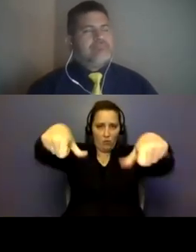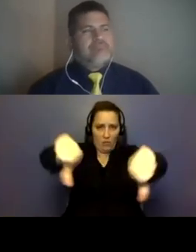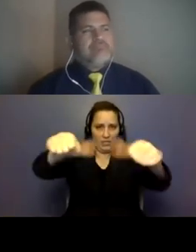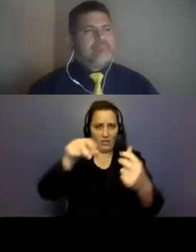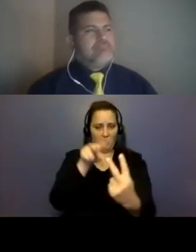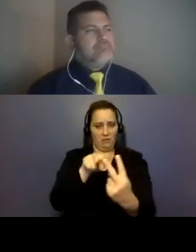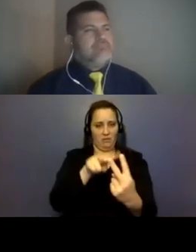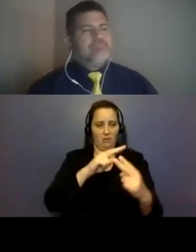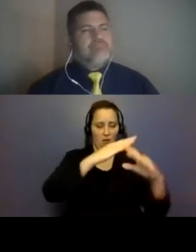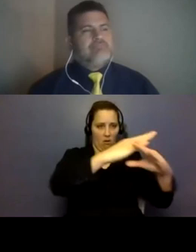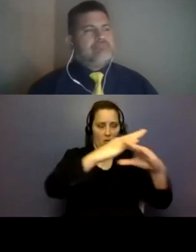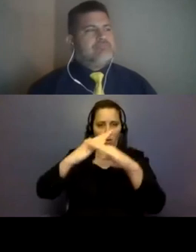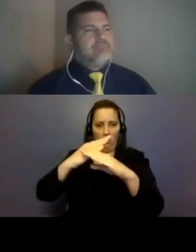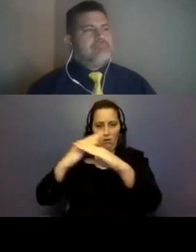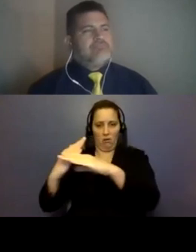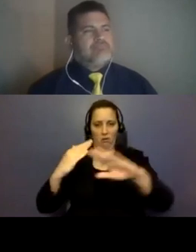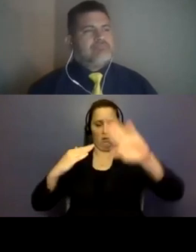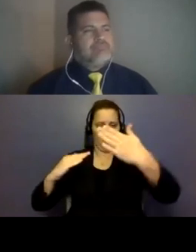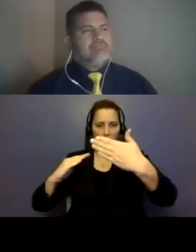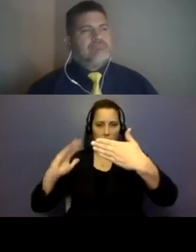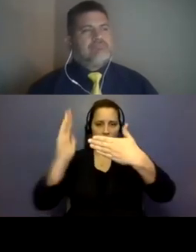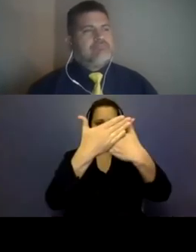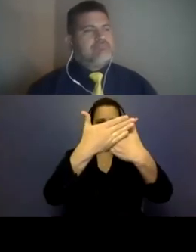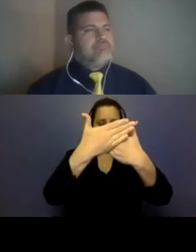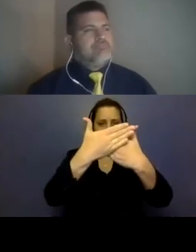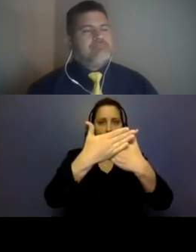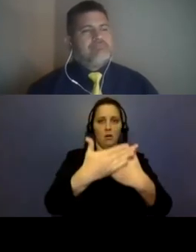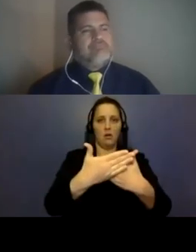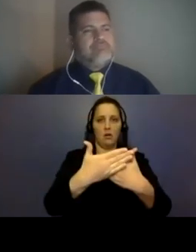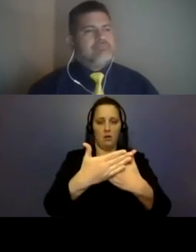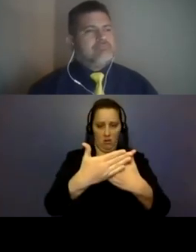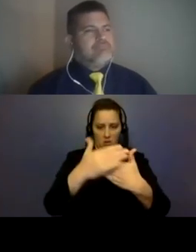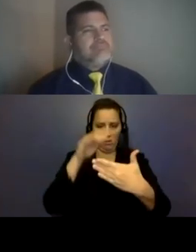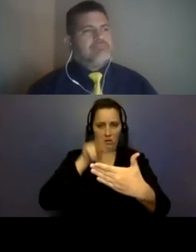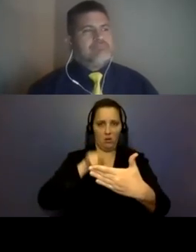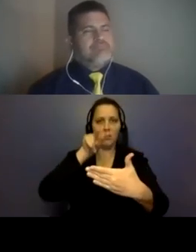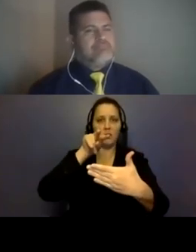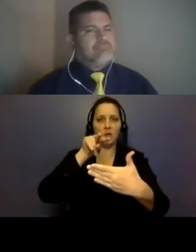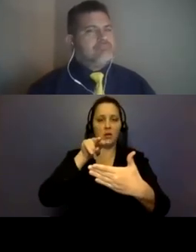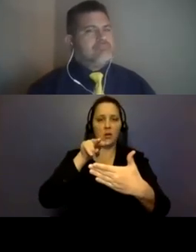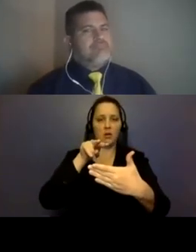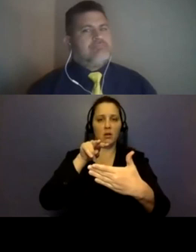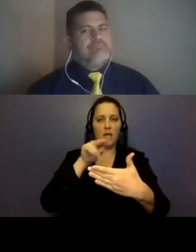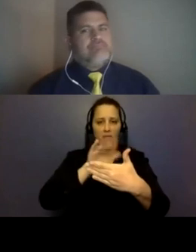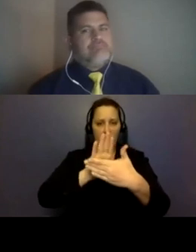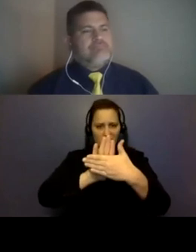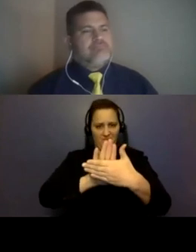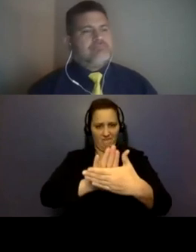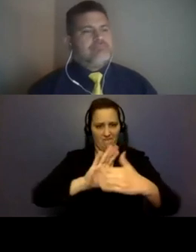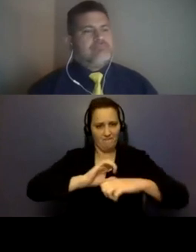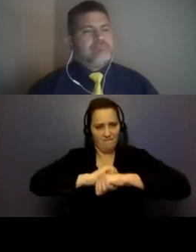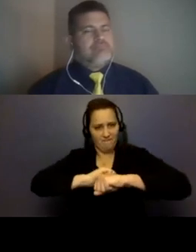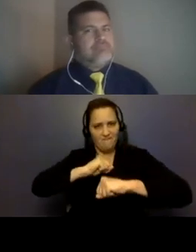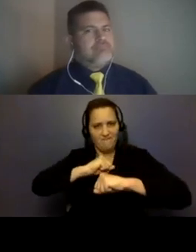a barrier that, when having to be faced, causes you to have to push harder, to go